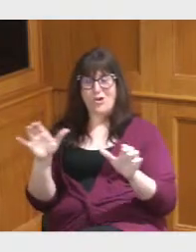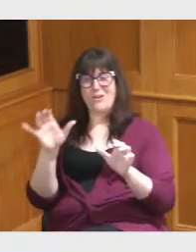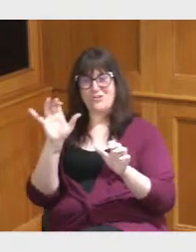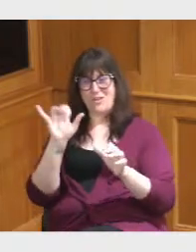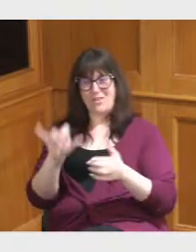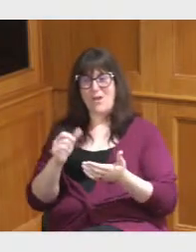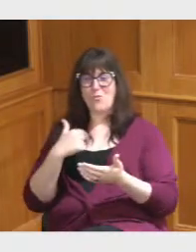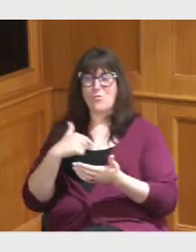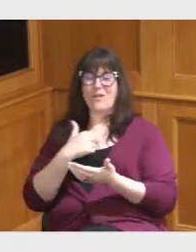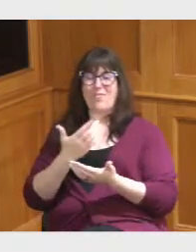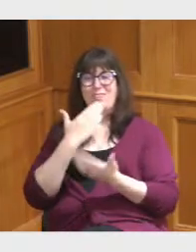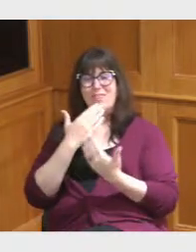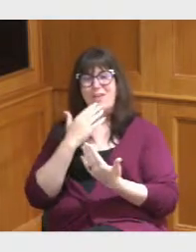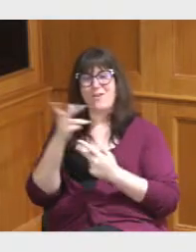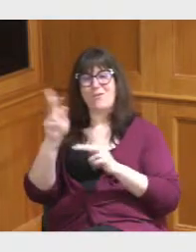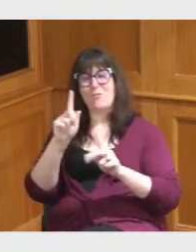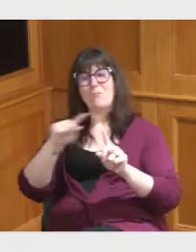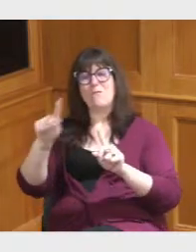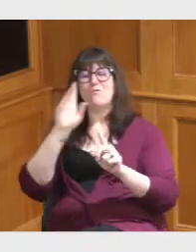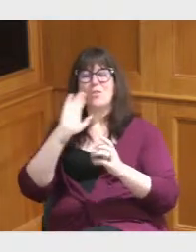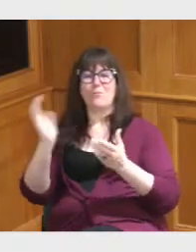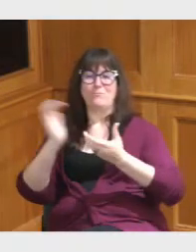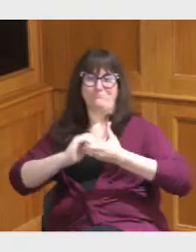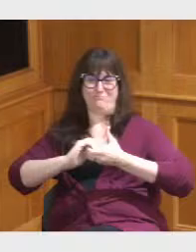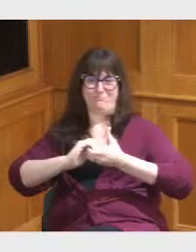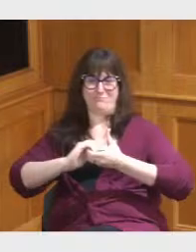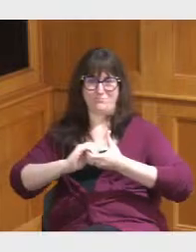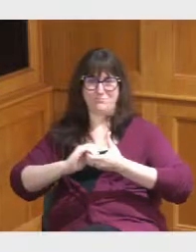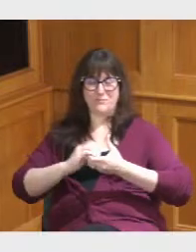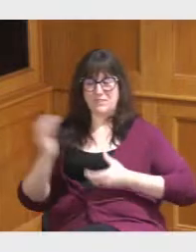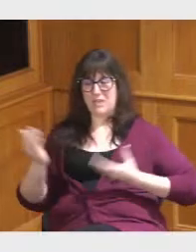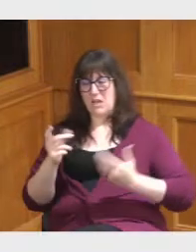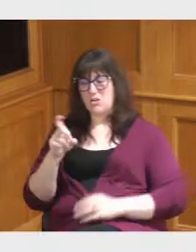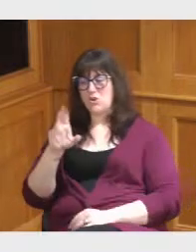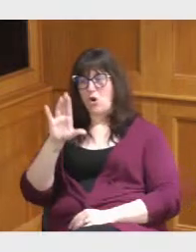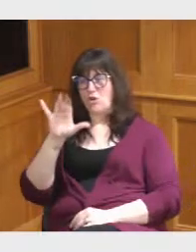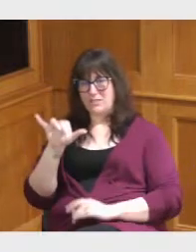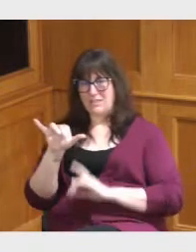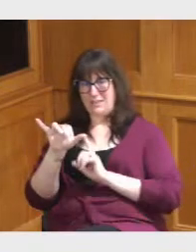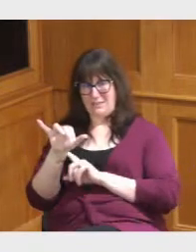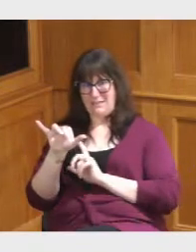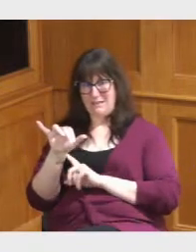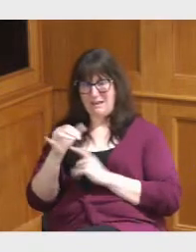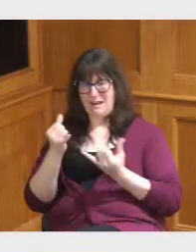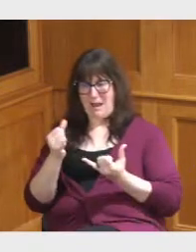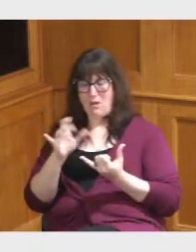you for your partnership on that. I'd like to introduce Darcy to speak from Off the List.